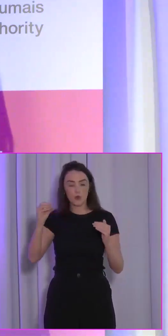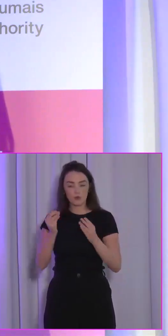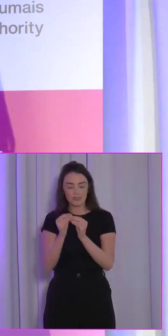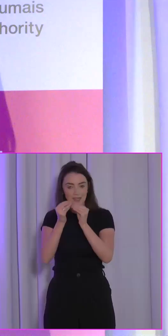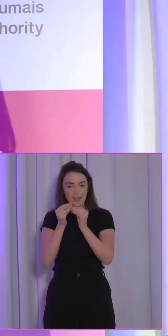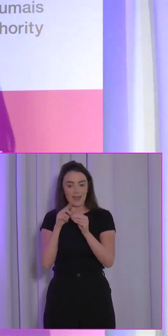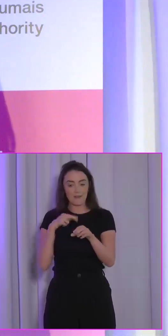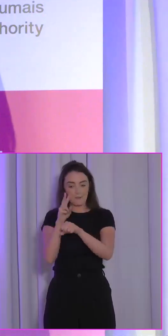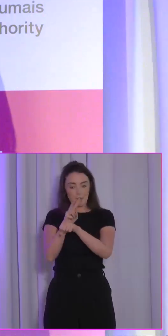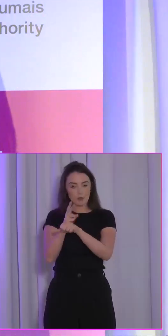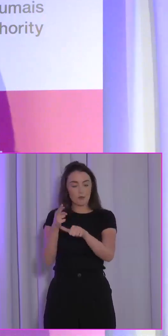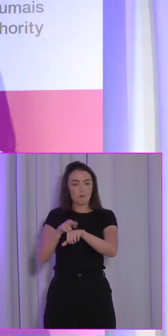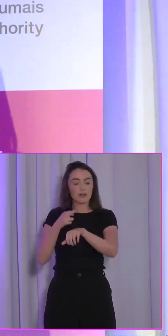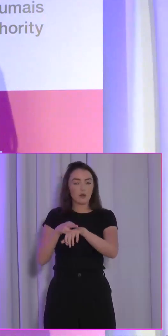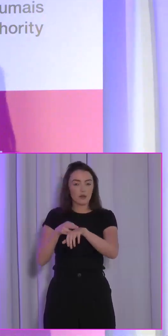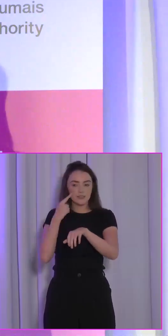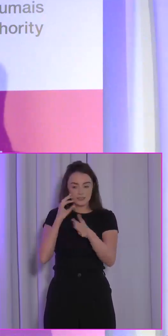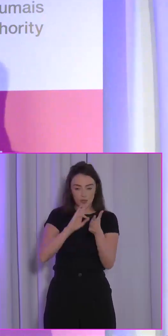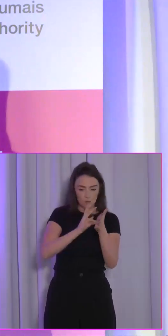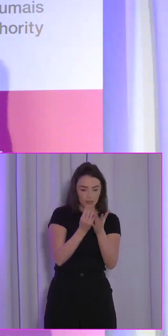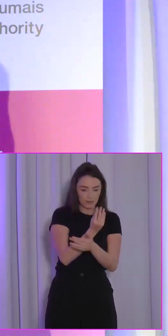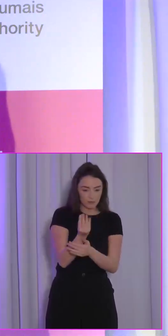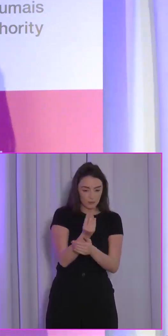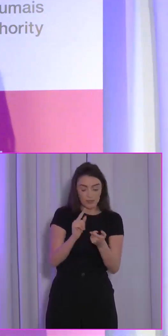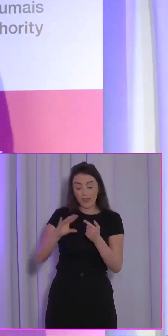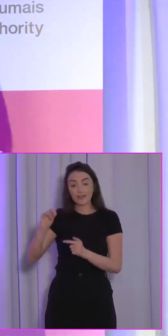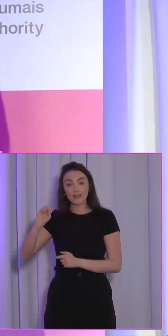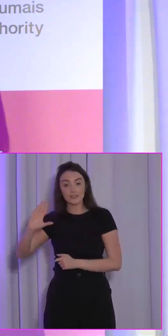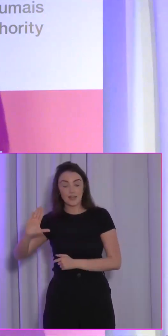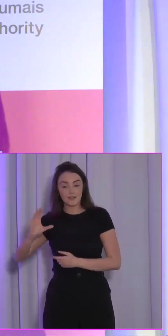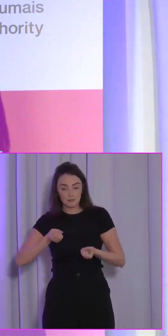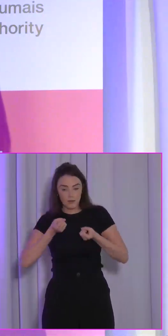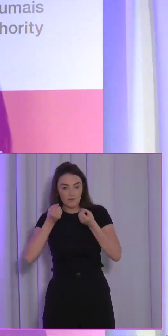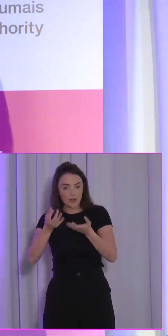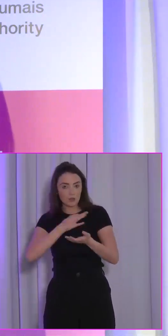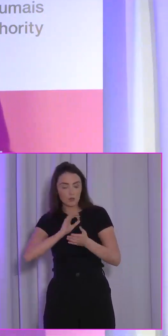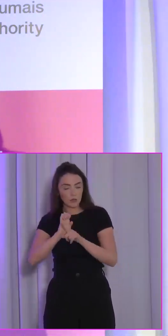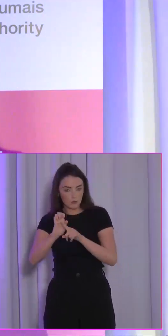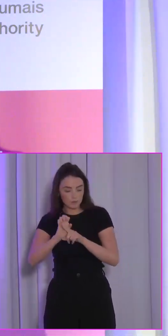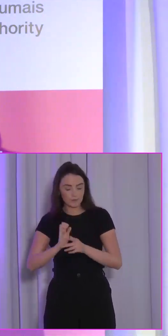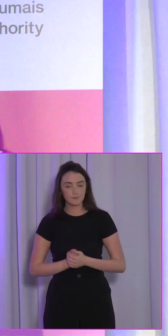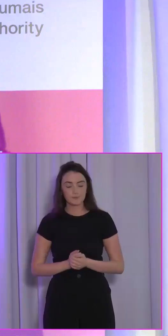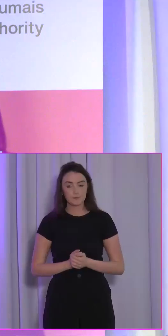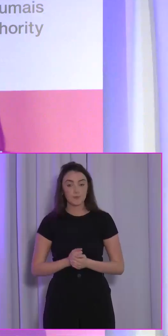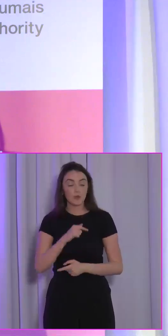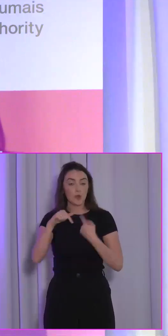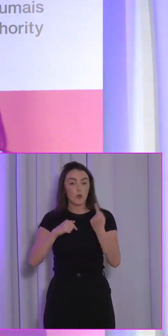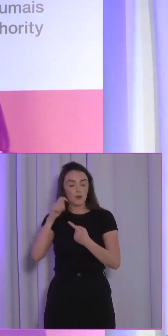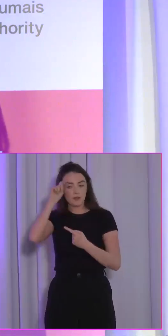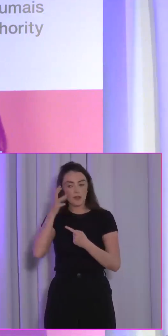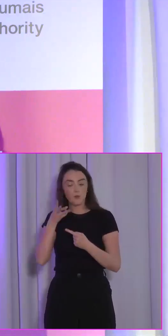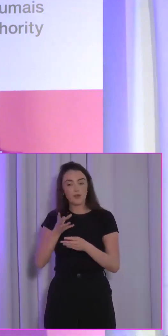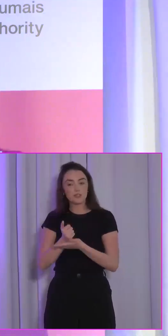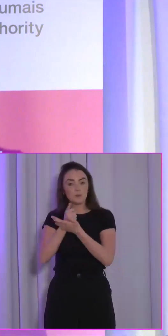better monitor what quality of subtitling and ISL is actually going out on air. And we envisage that will support